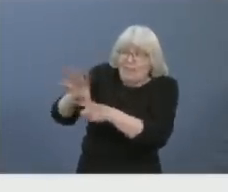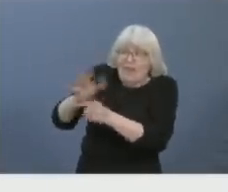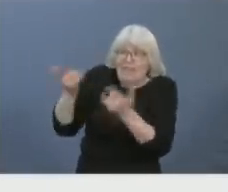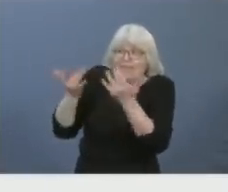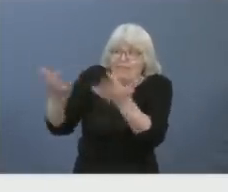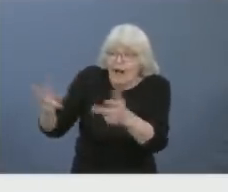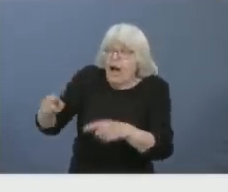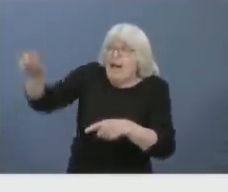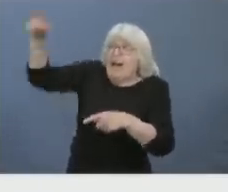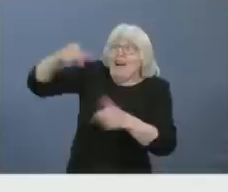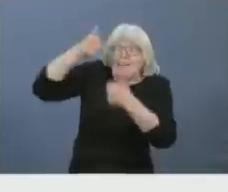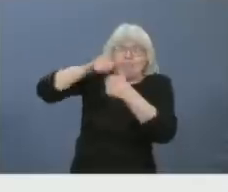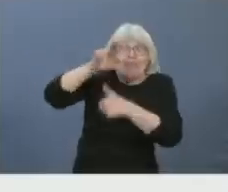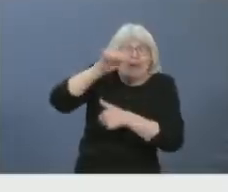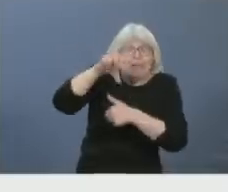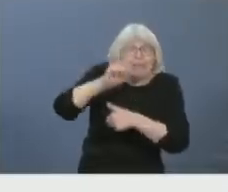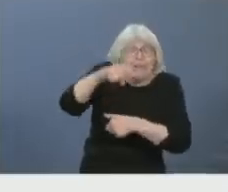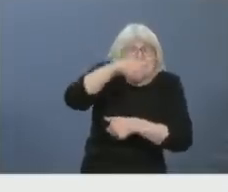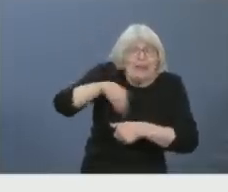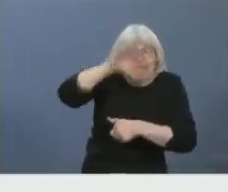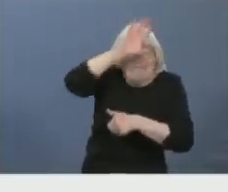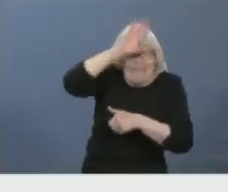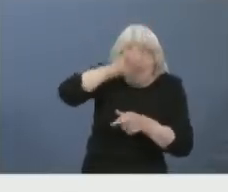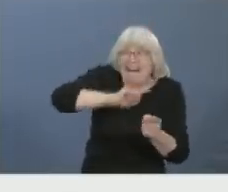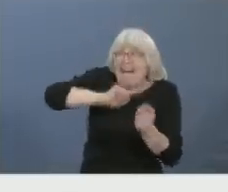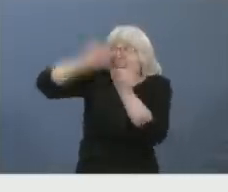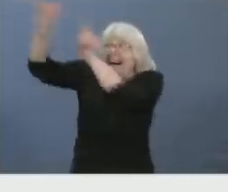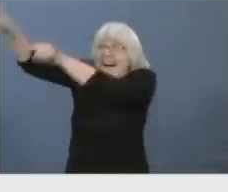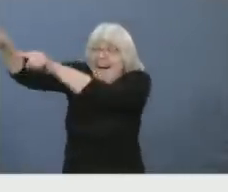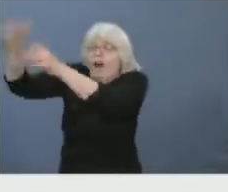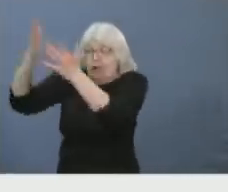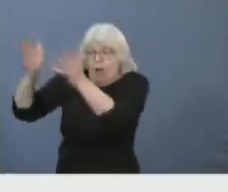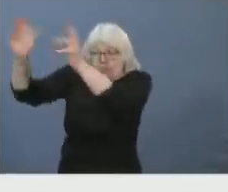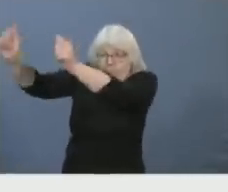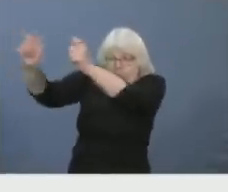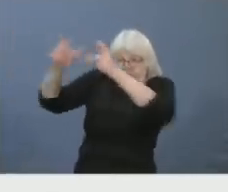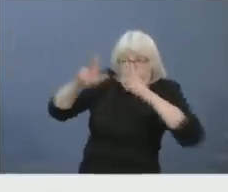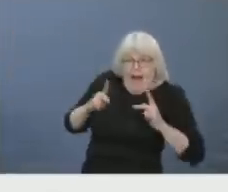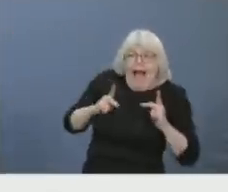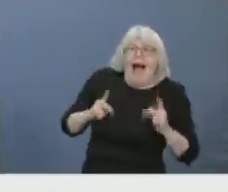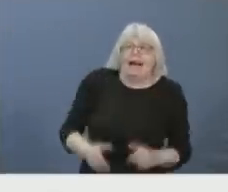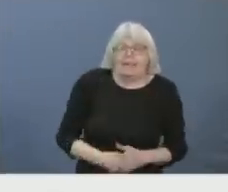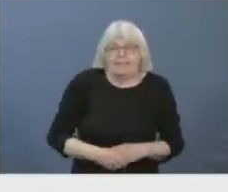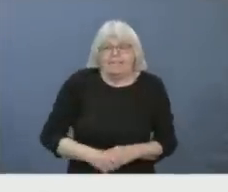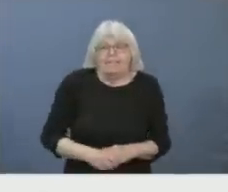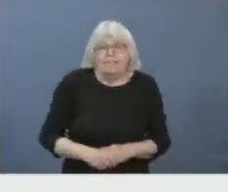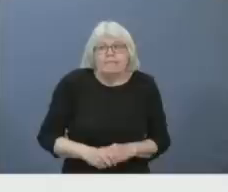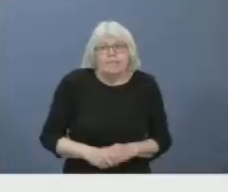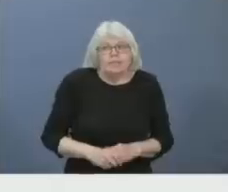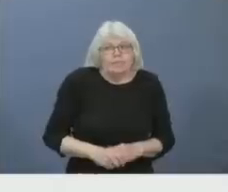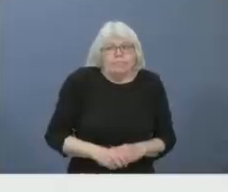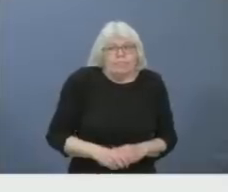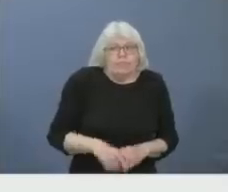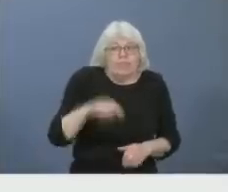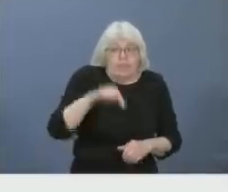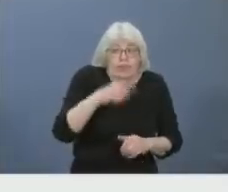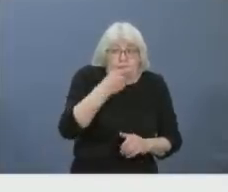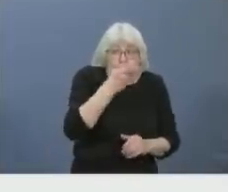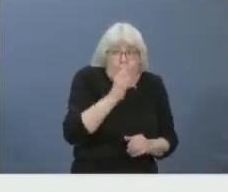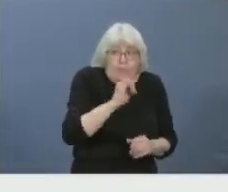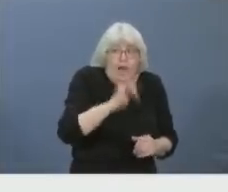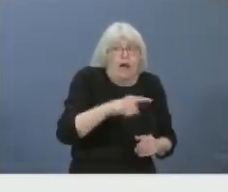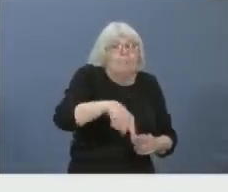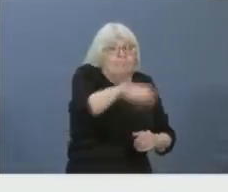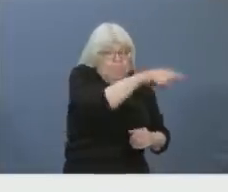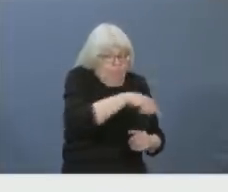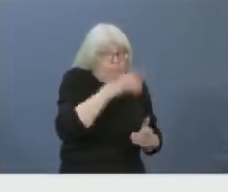well. We had a crew arrive from Prince Edward Island today, so we briefed them this morning in Shubenacadie. They've also been